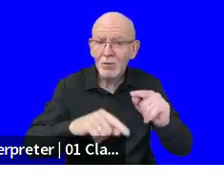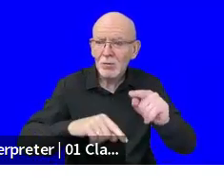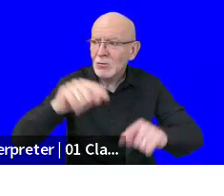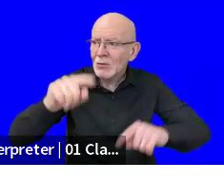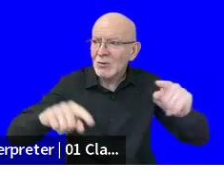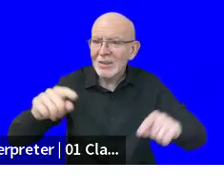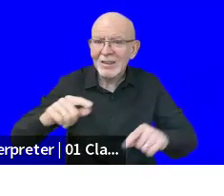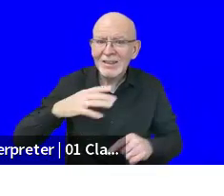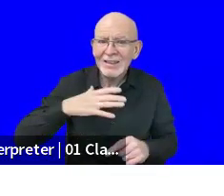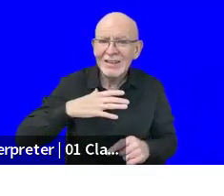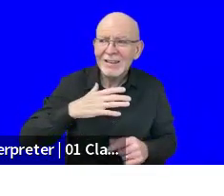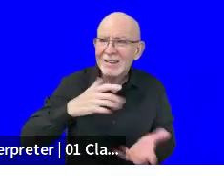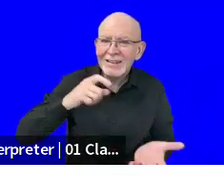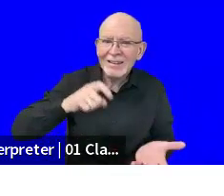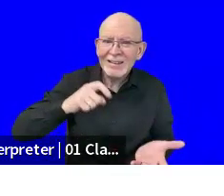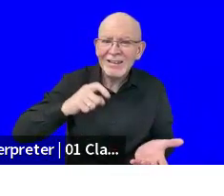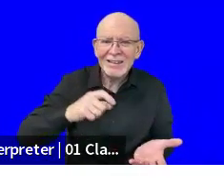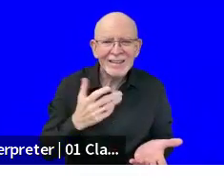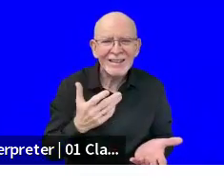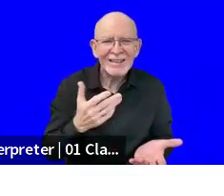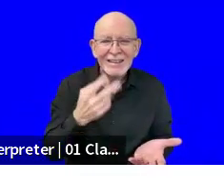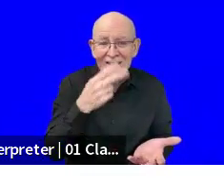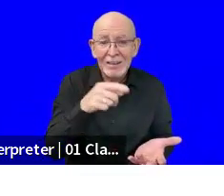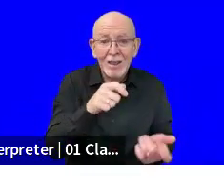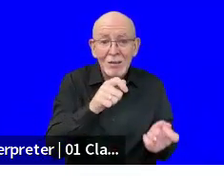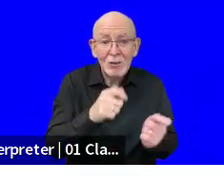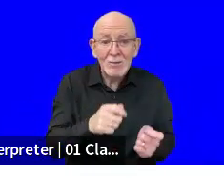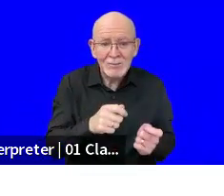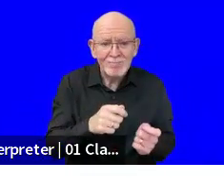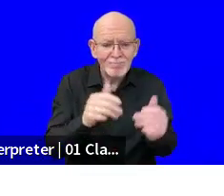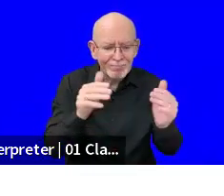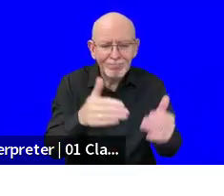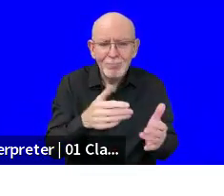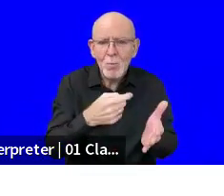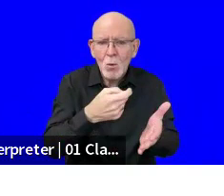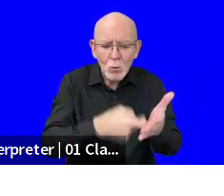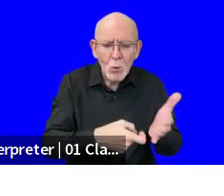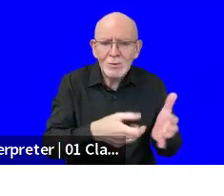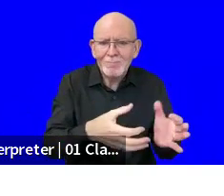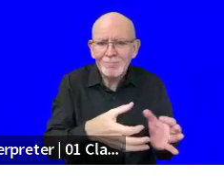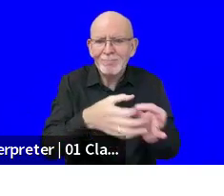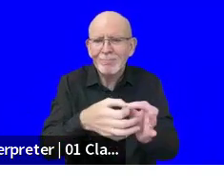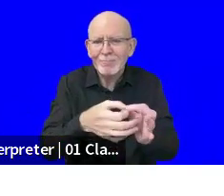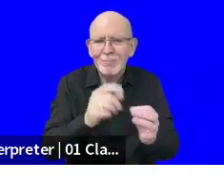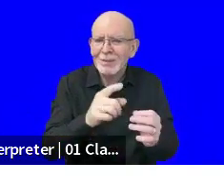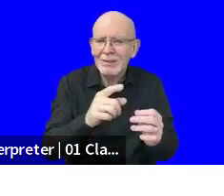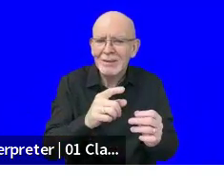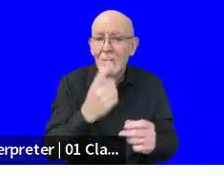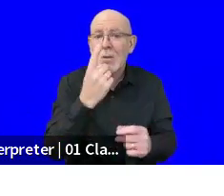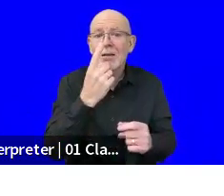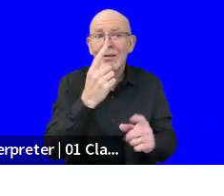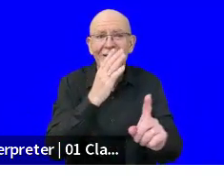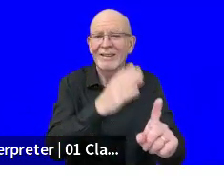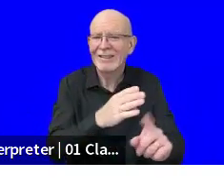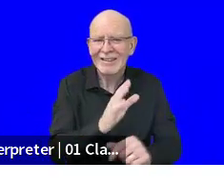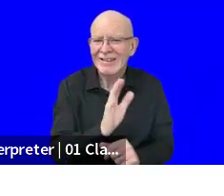They will need to be complemented by provision of services and in-kind benefits.